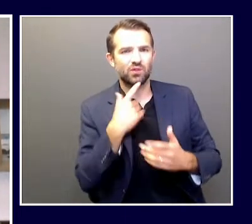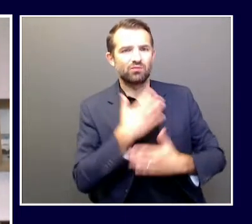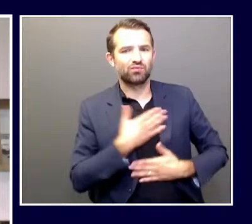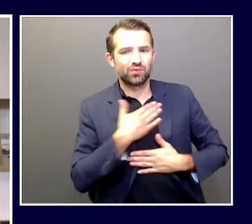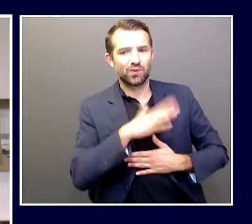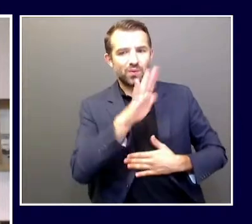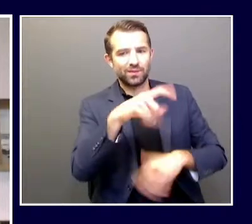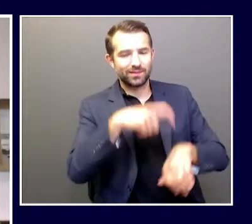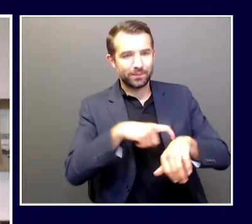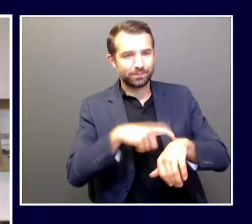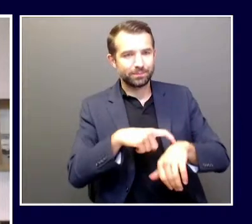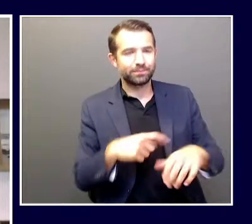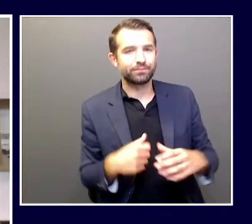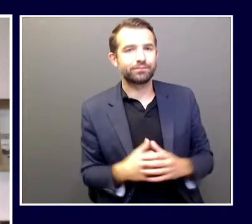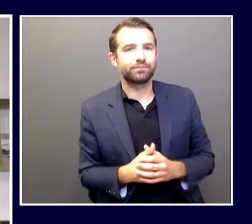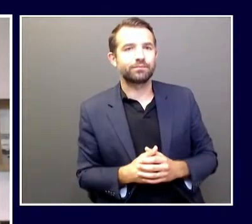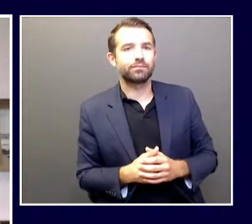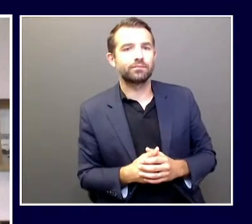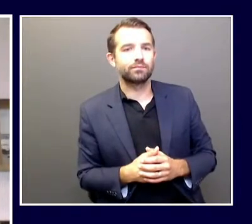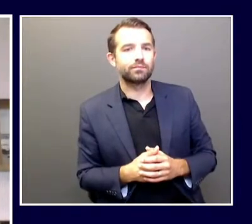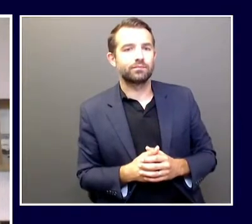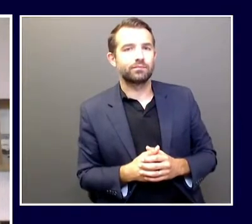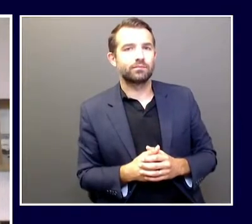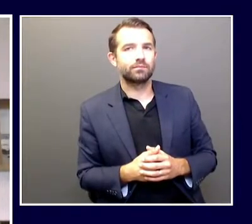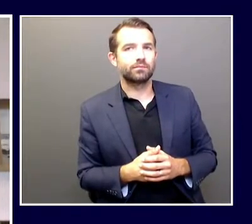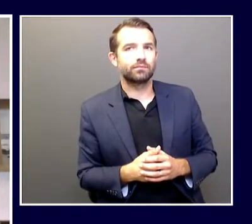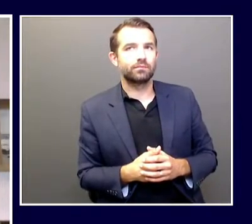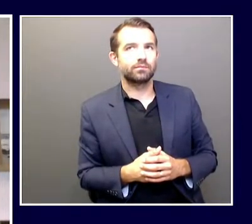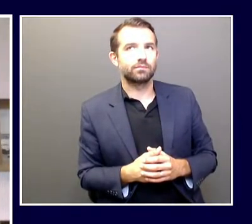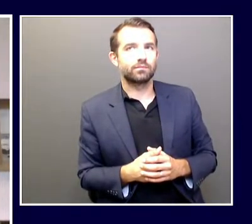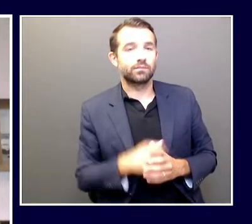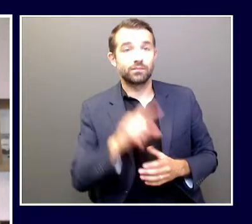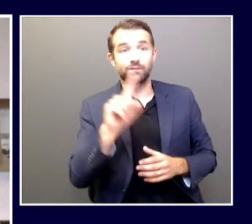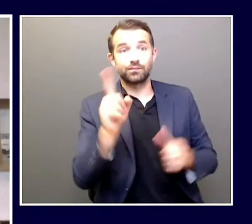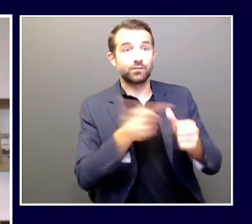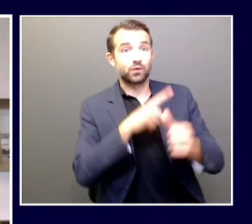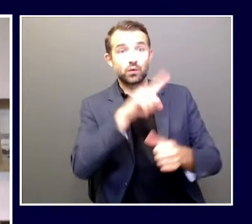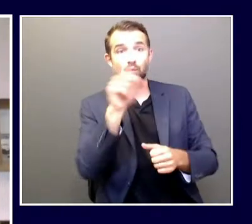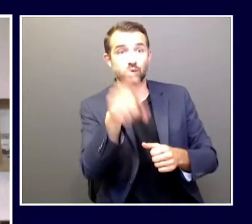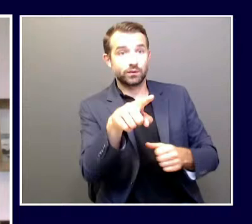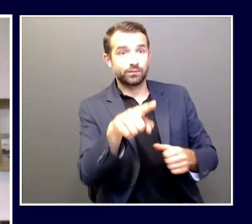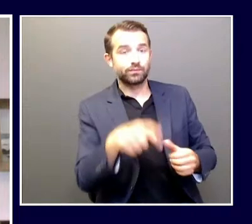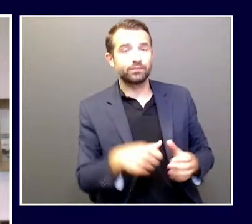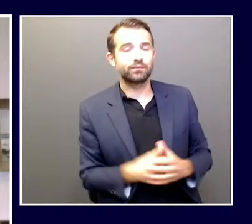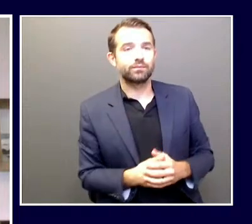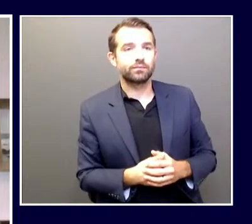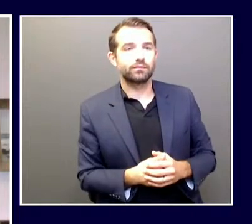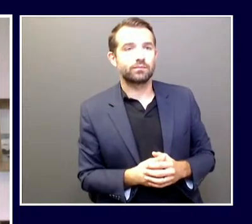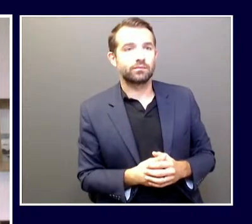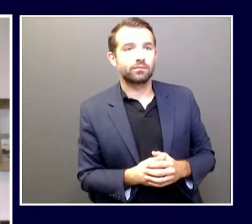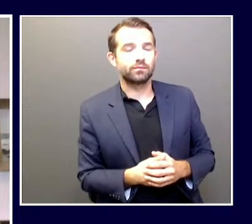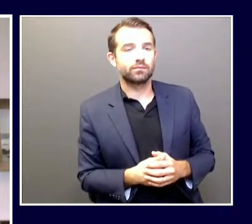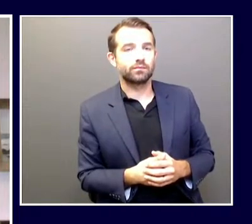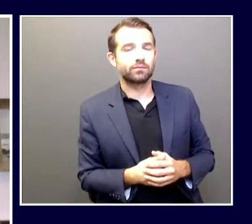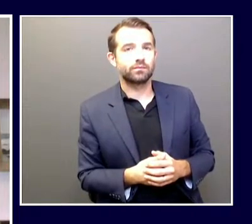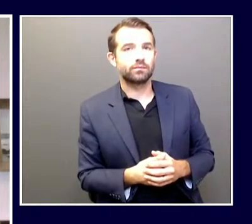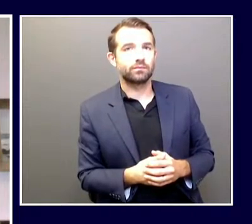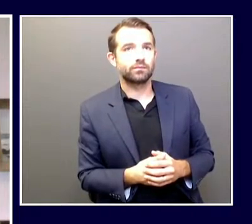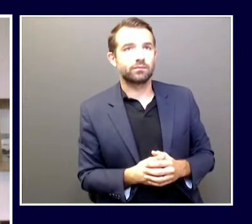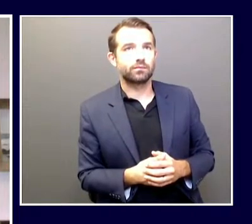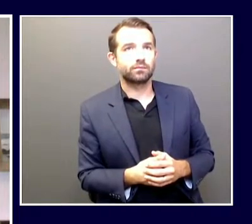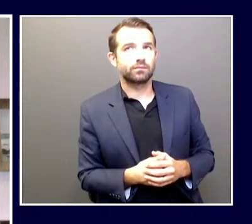question is, with the number of cases, positive cases within